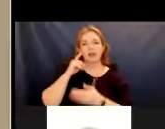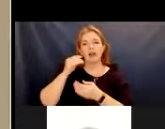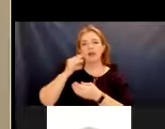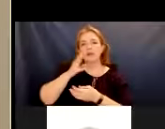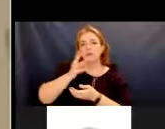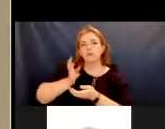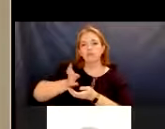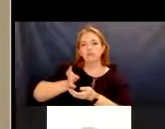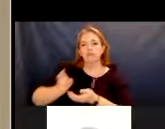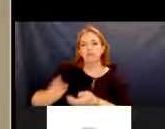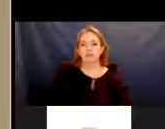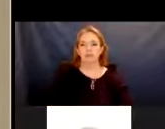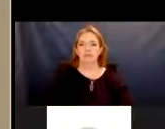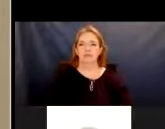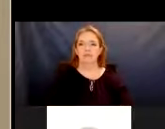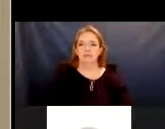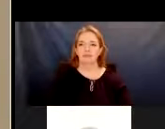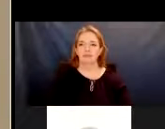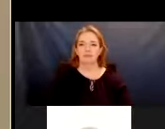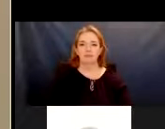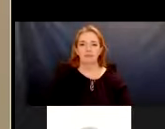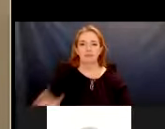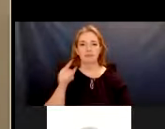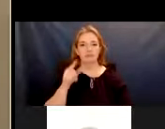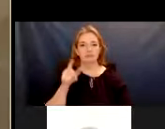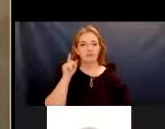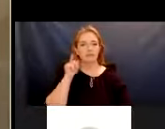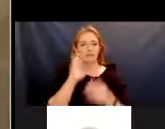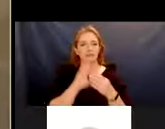Sly the nukes dealt for hands of lungs, ease fuck sly.